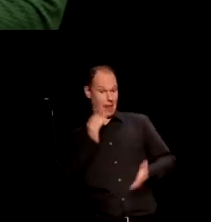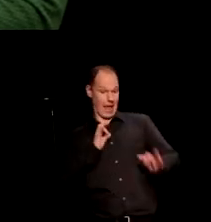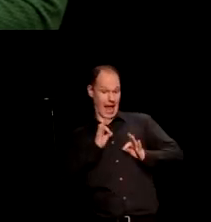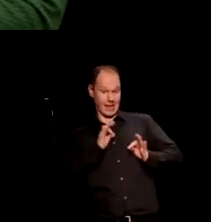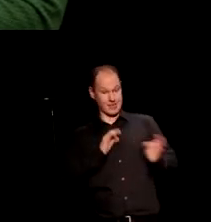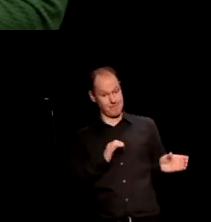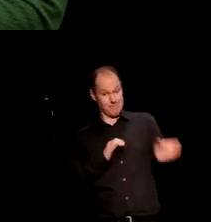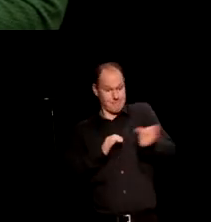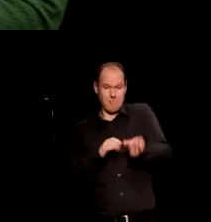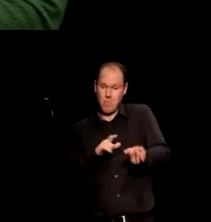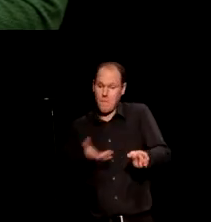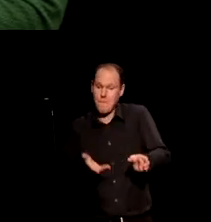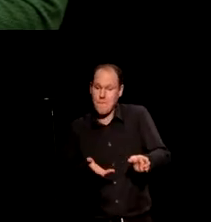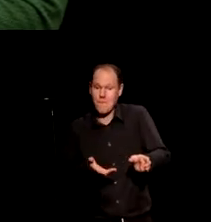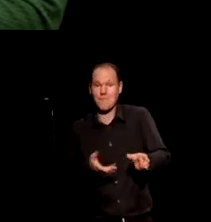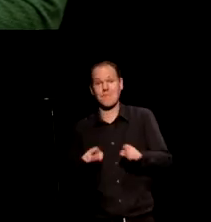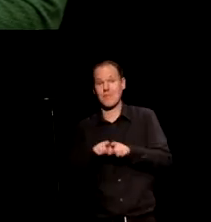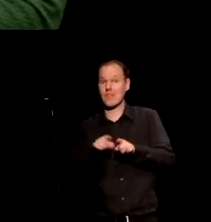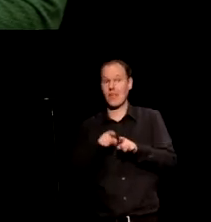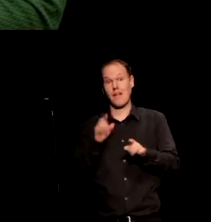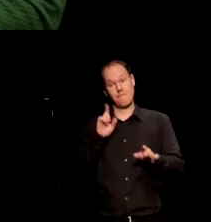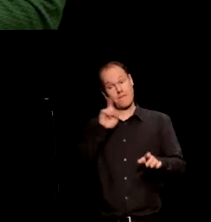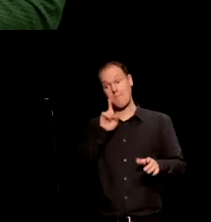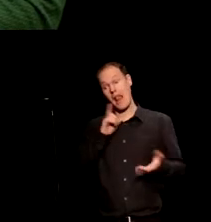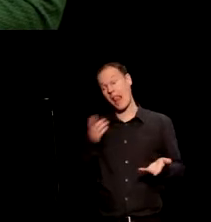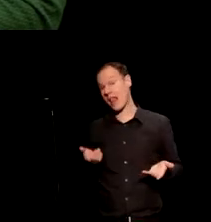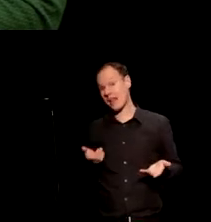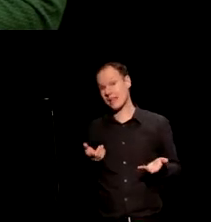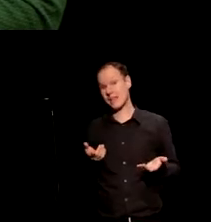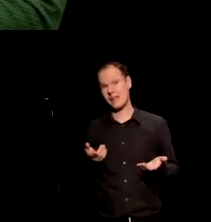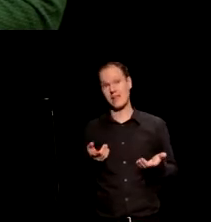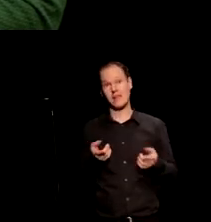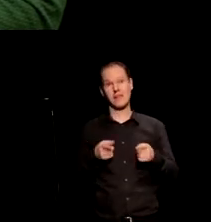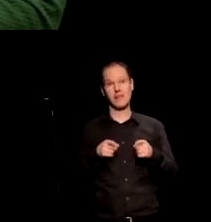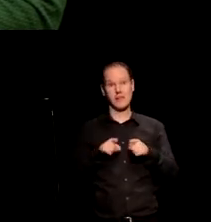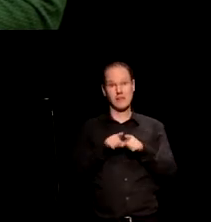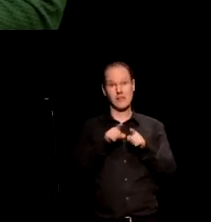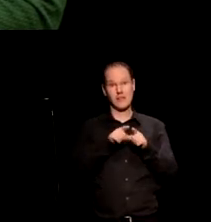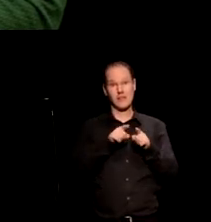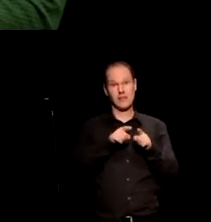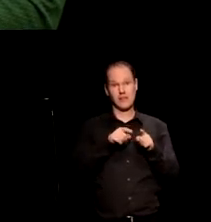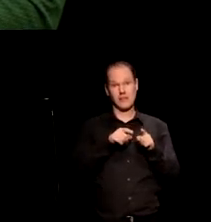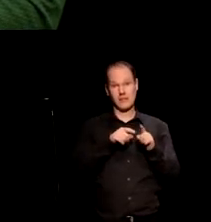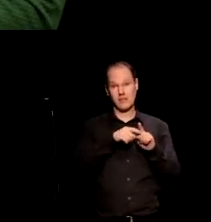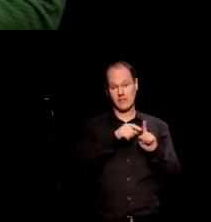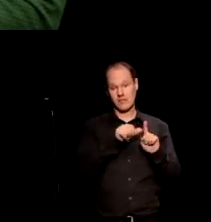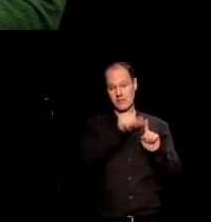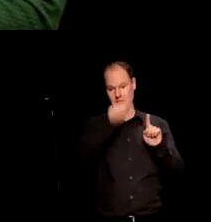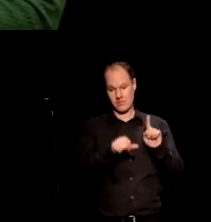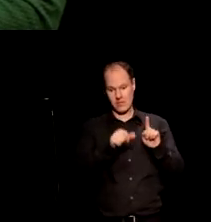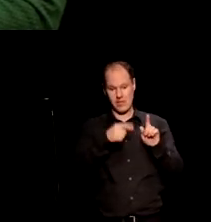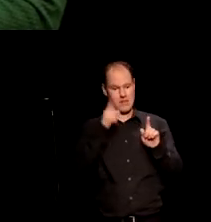terms of female activists as well, you have Ira Aldridge's daughter, Amanda